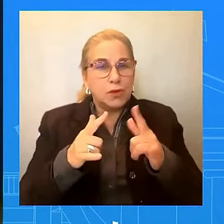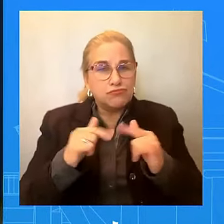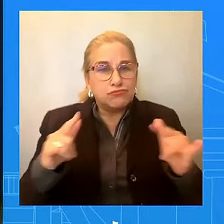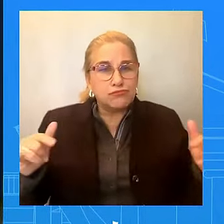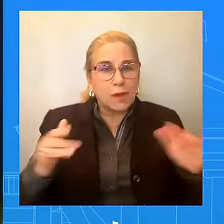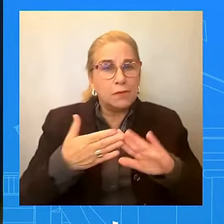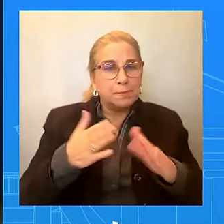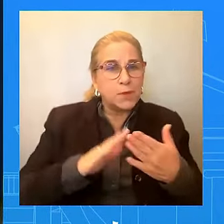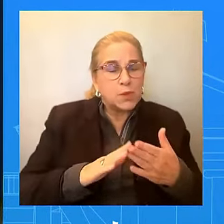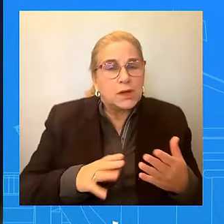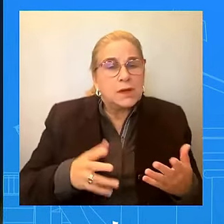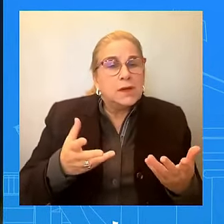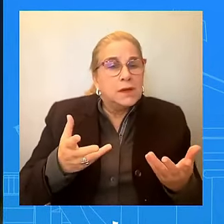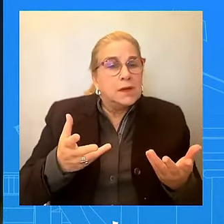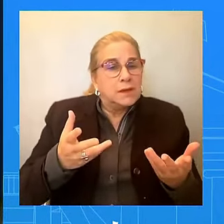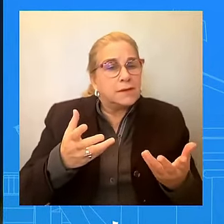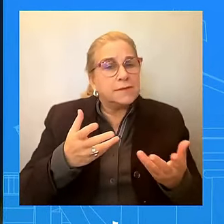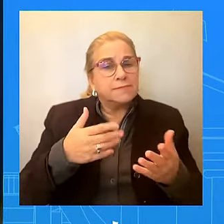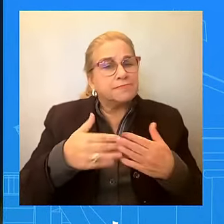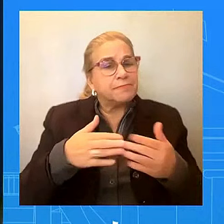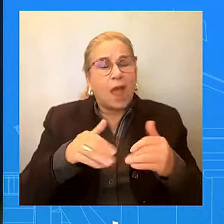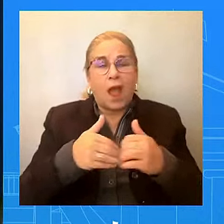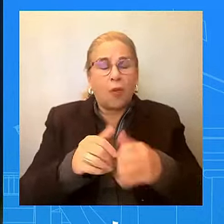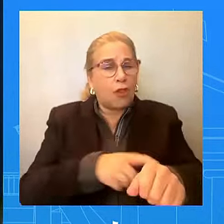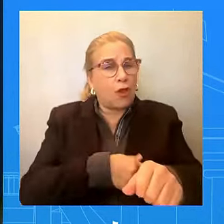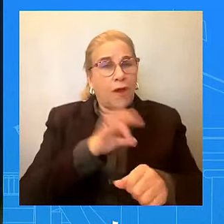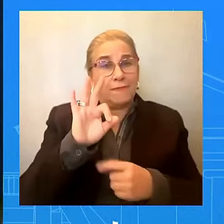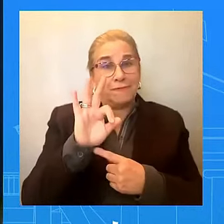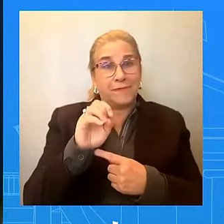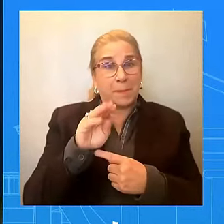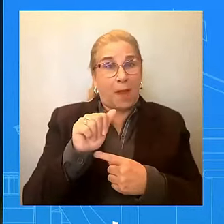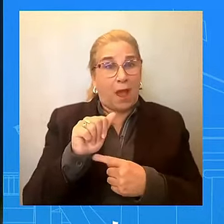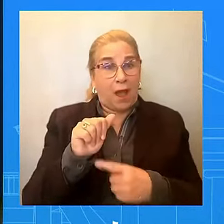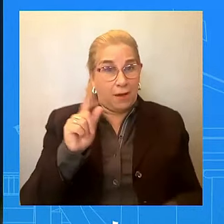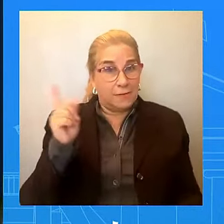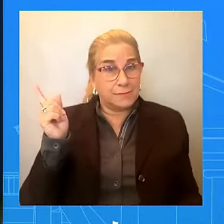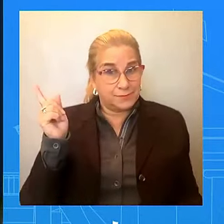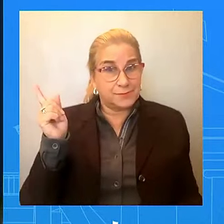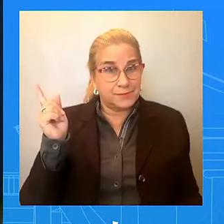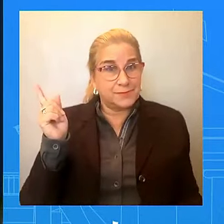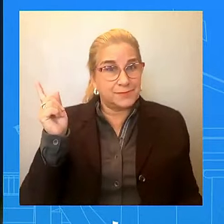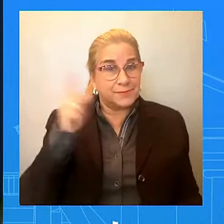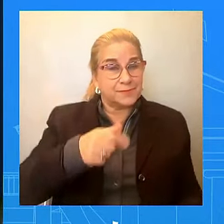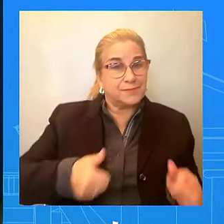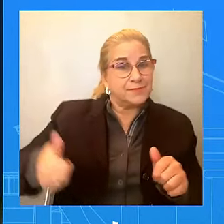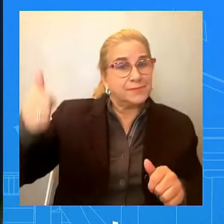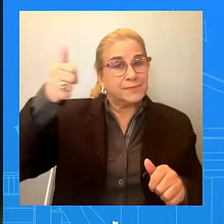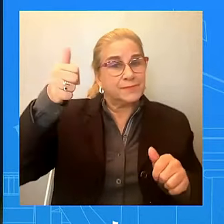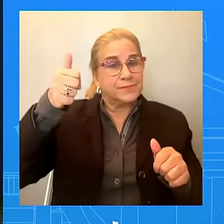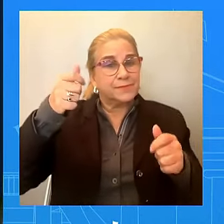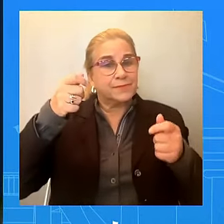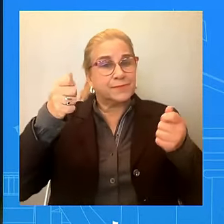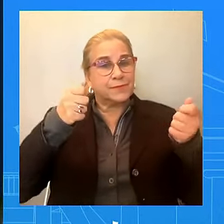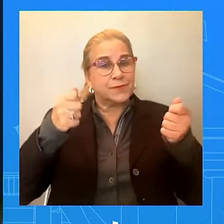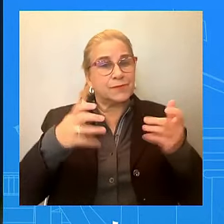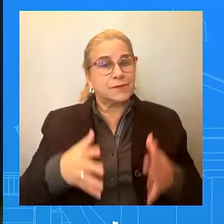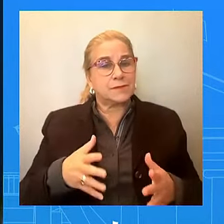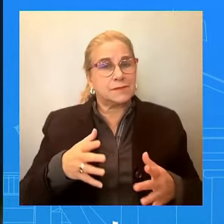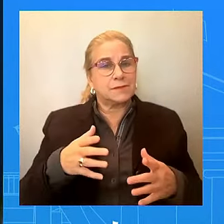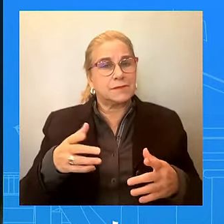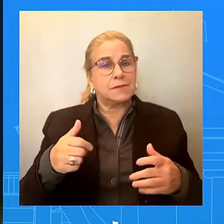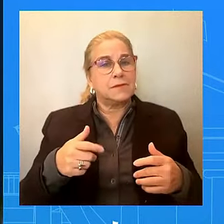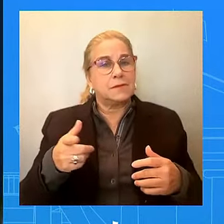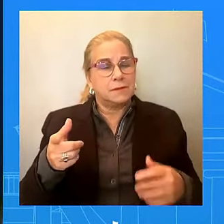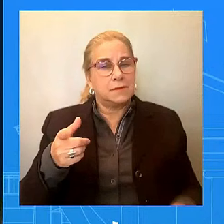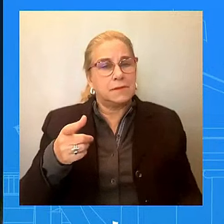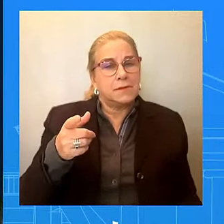Administrator Criswell has been on the ground in Florida since last night, and today she is surveying the damage alongside